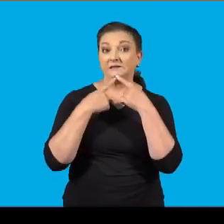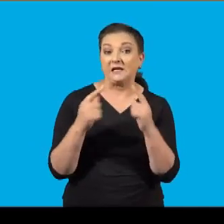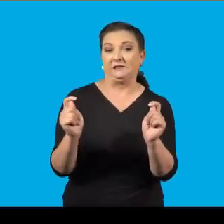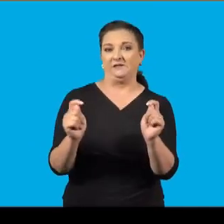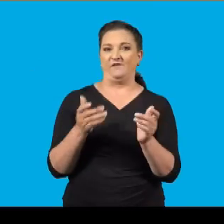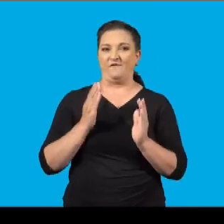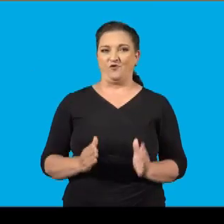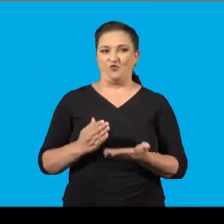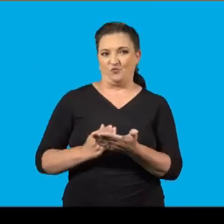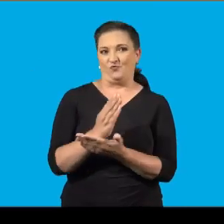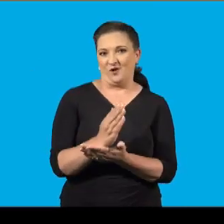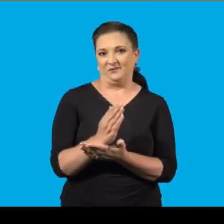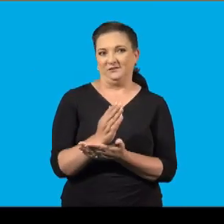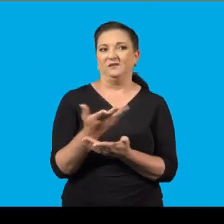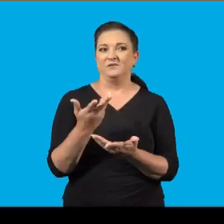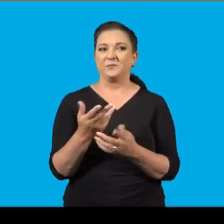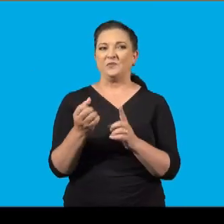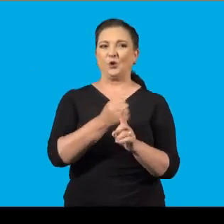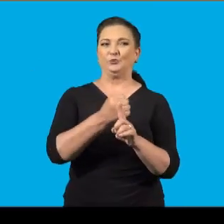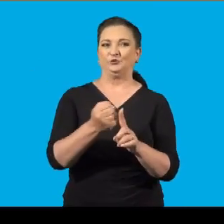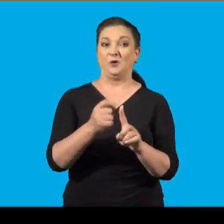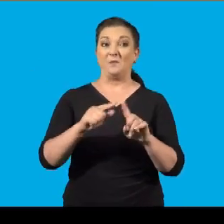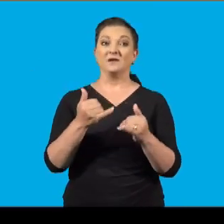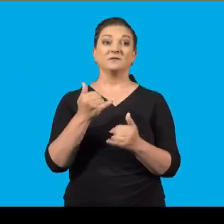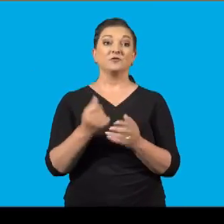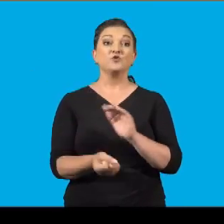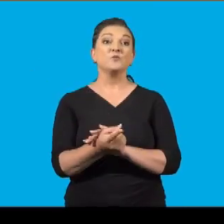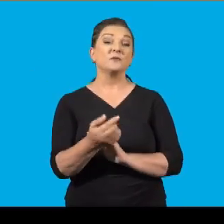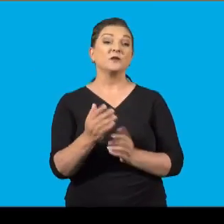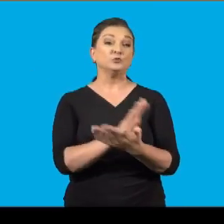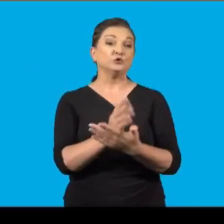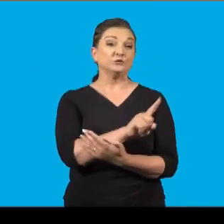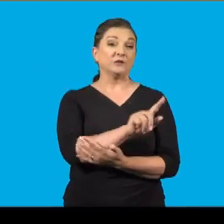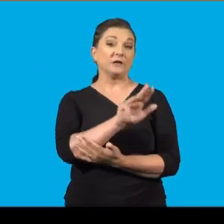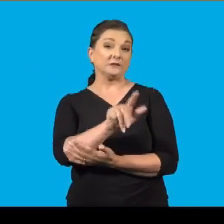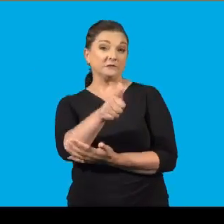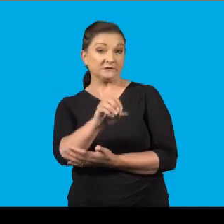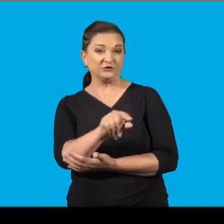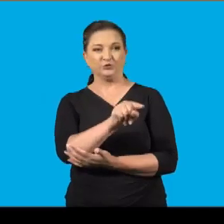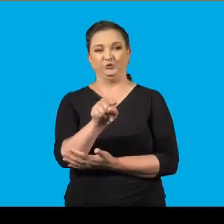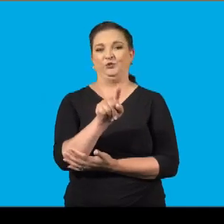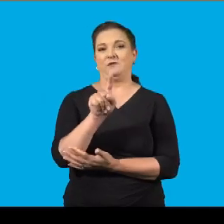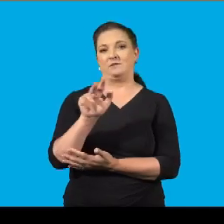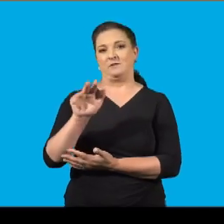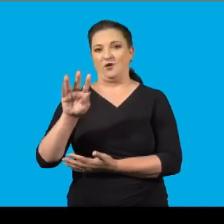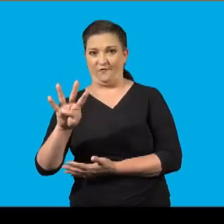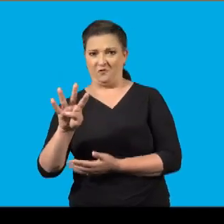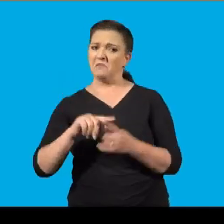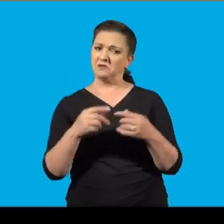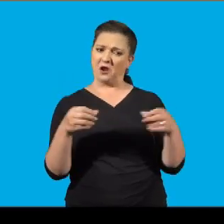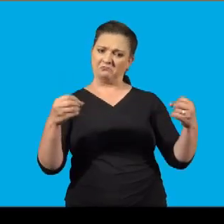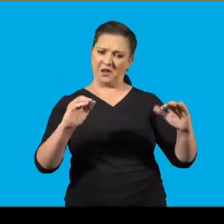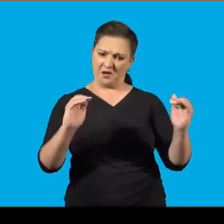1994. So even before you look at the poster and analyze it, the caption tells you what the poster is